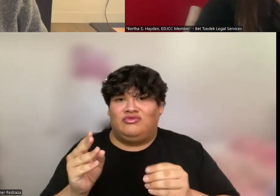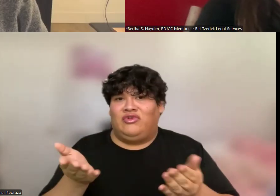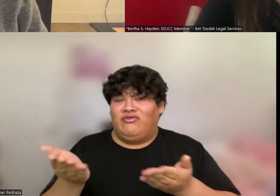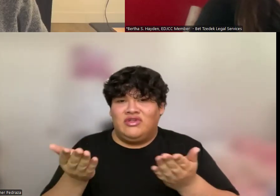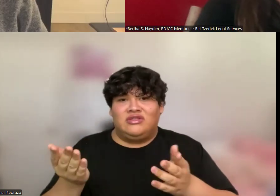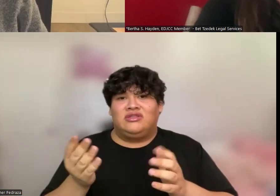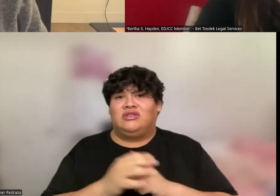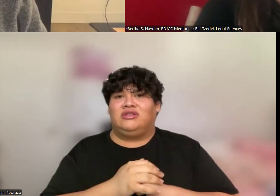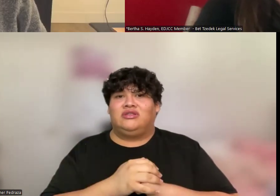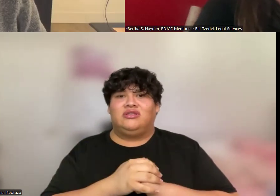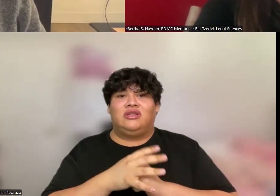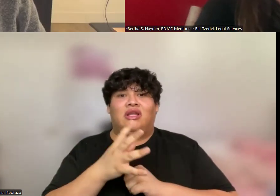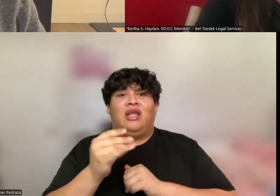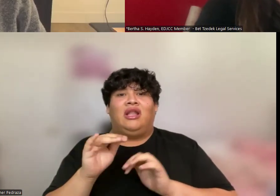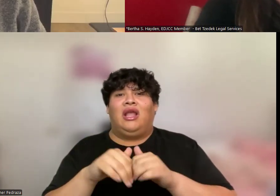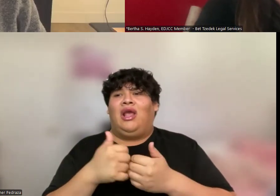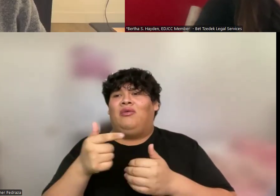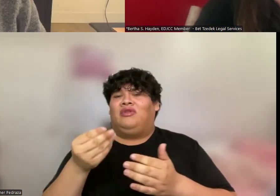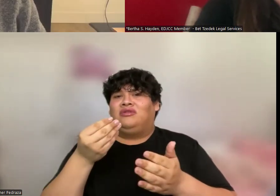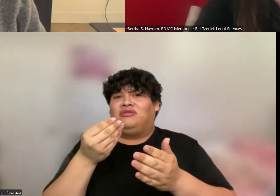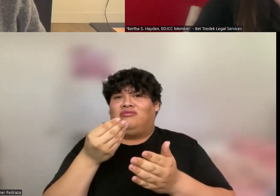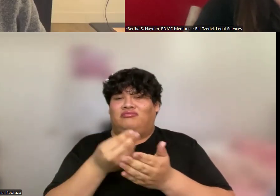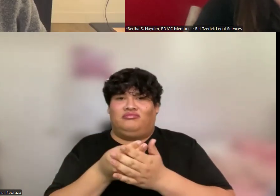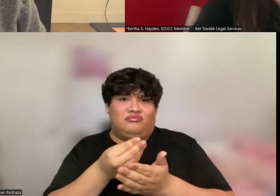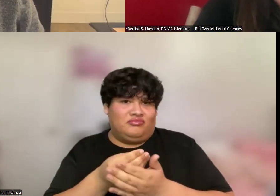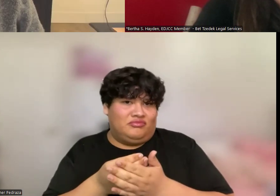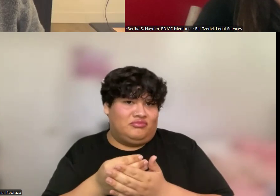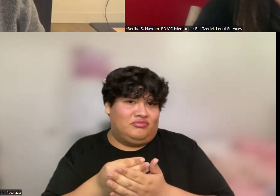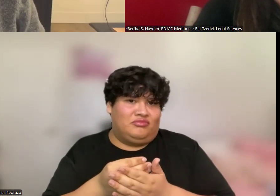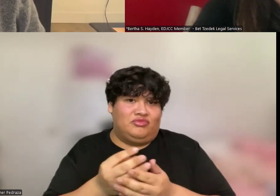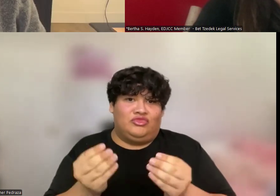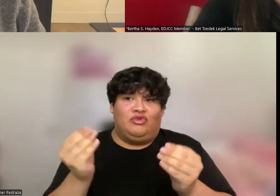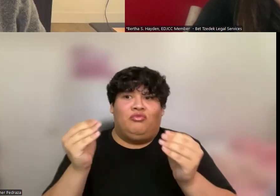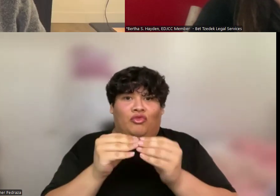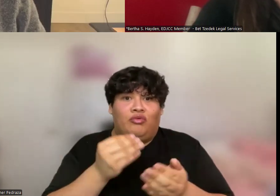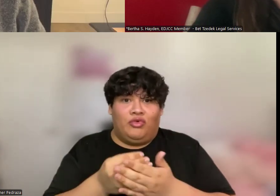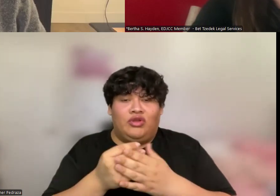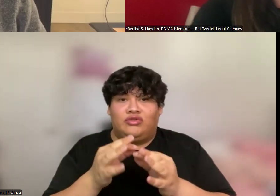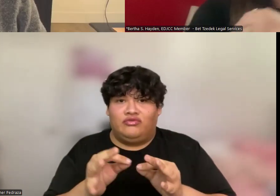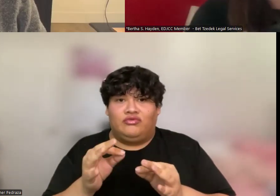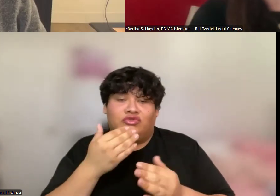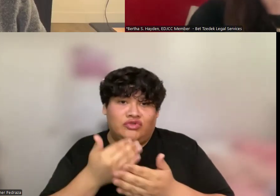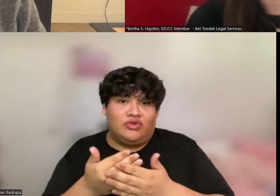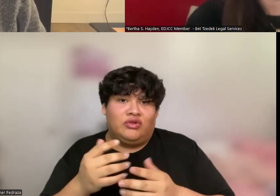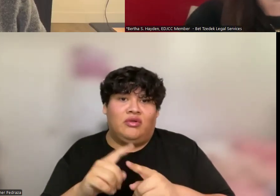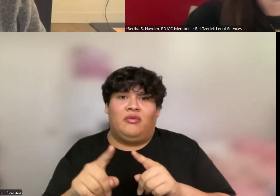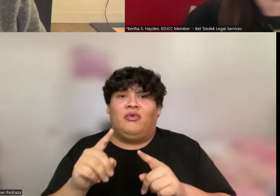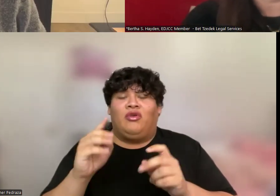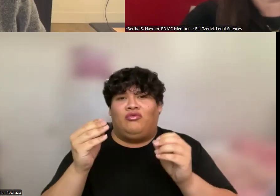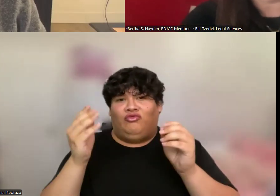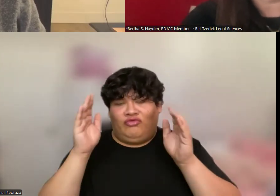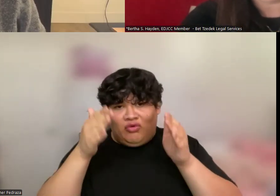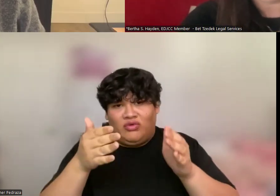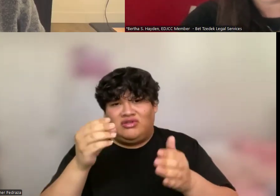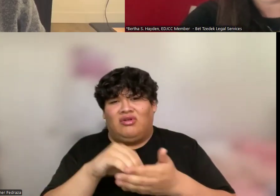how this influx of money is, more money is always great, but really focusing on how are